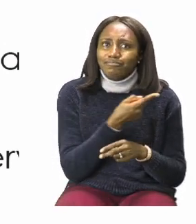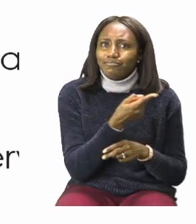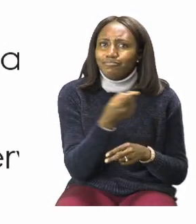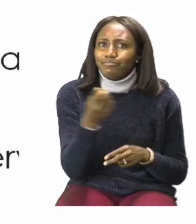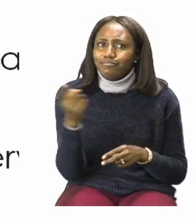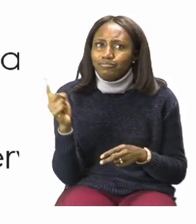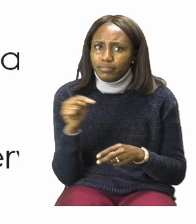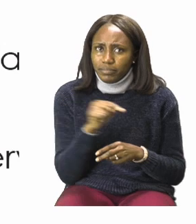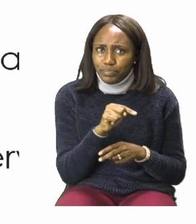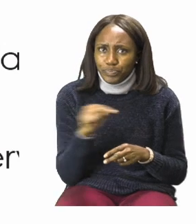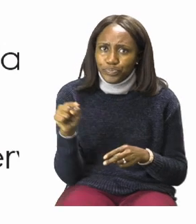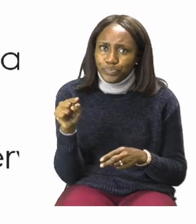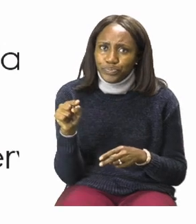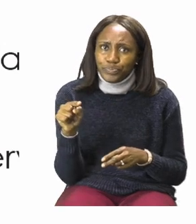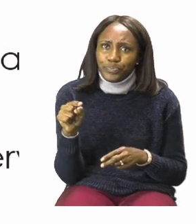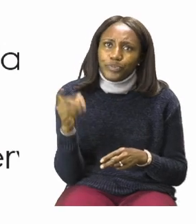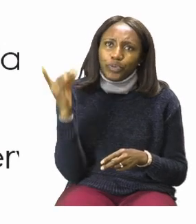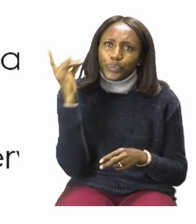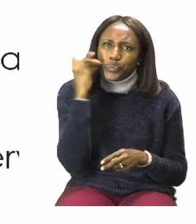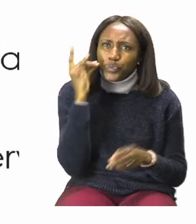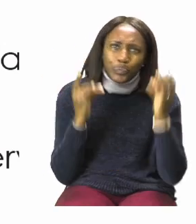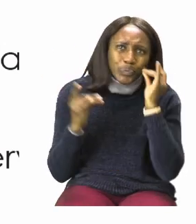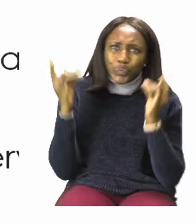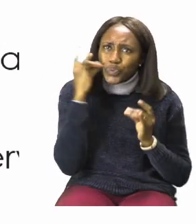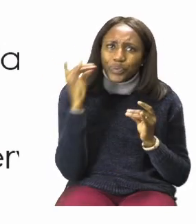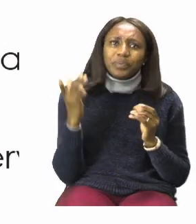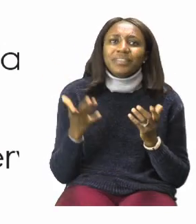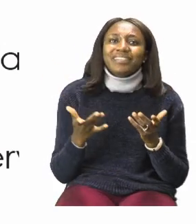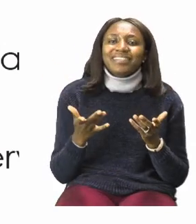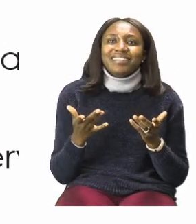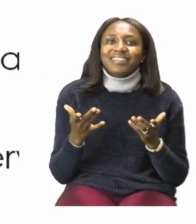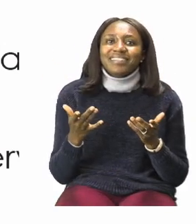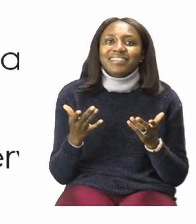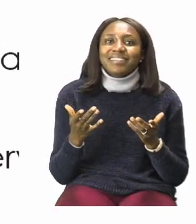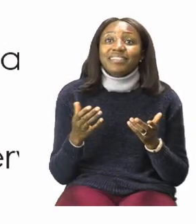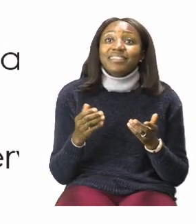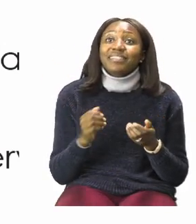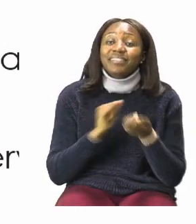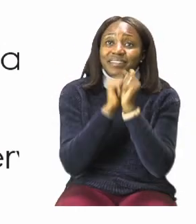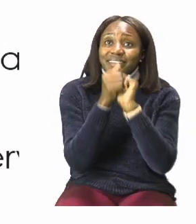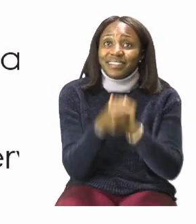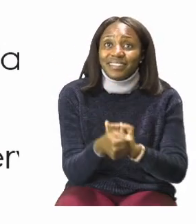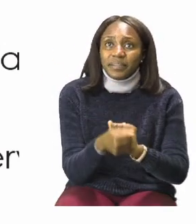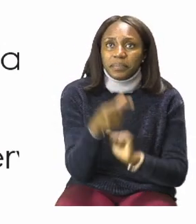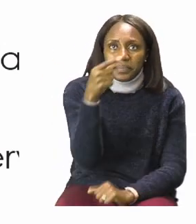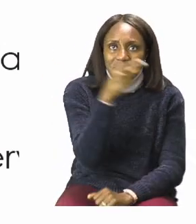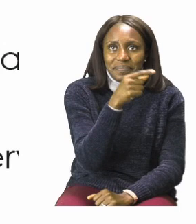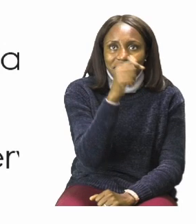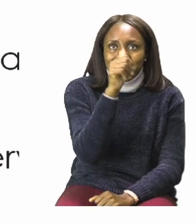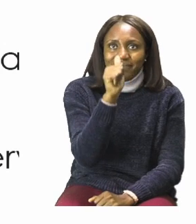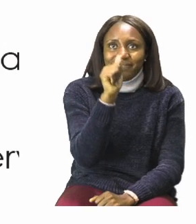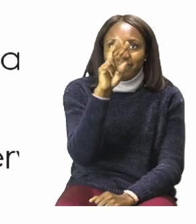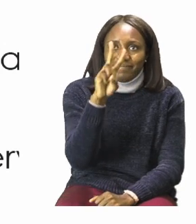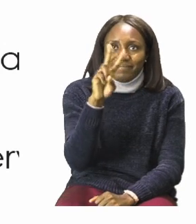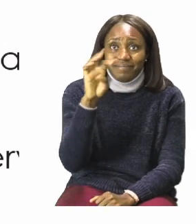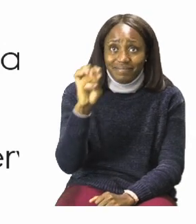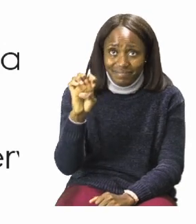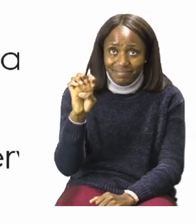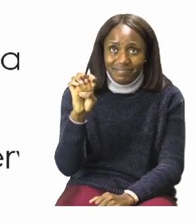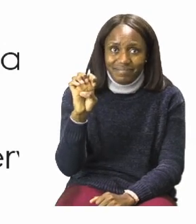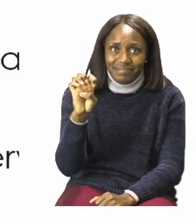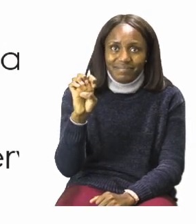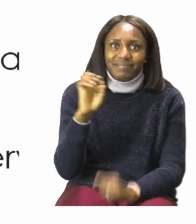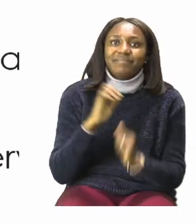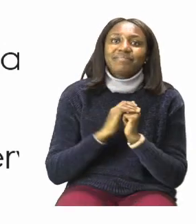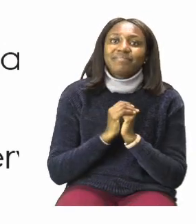dash me a lot of kisses. So we're going to change the word give to gave,